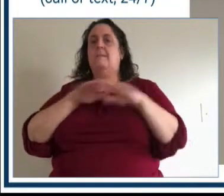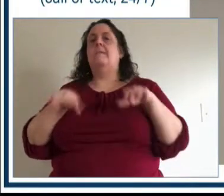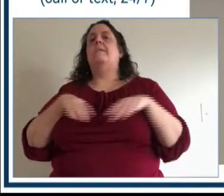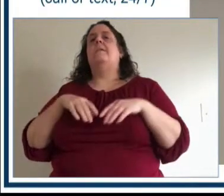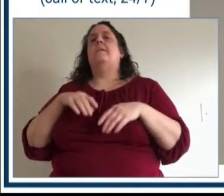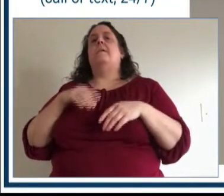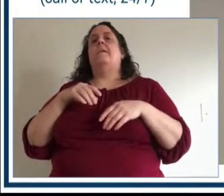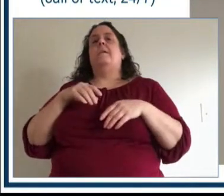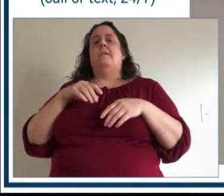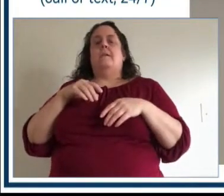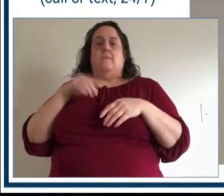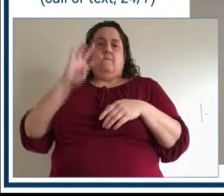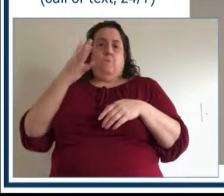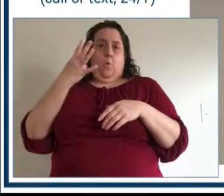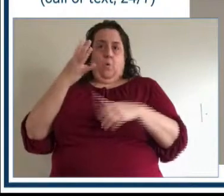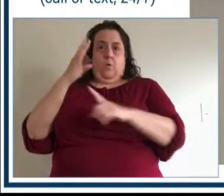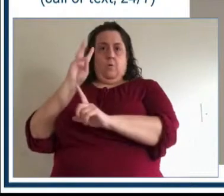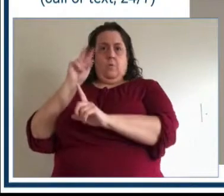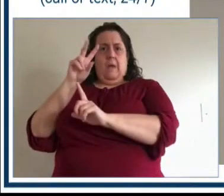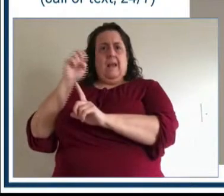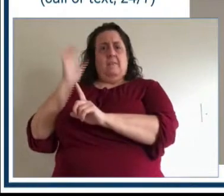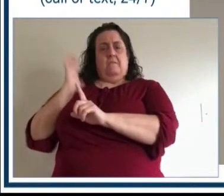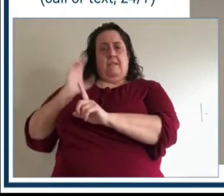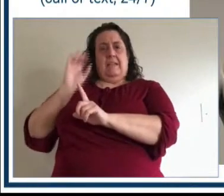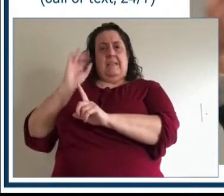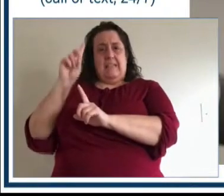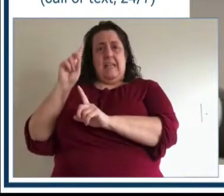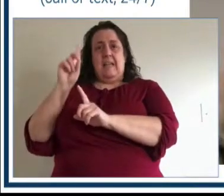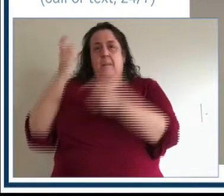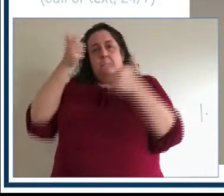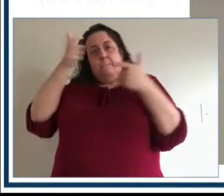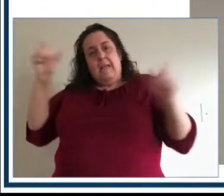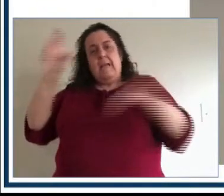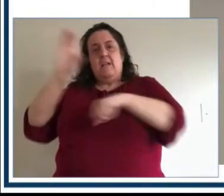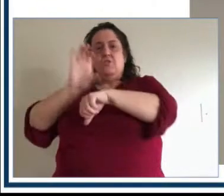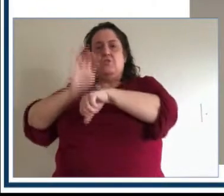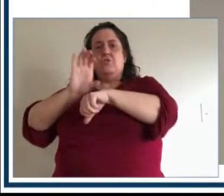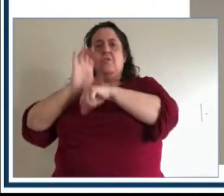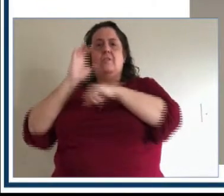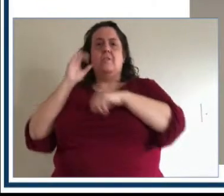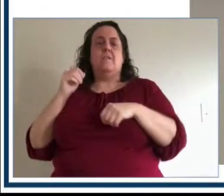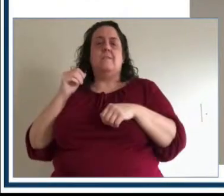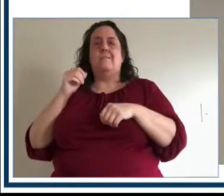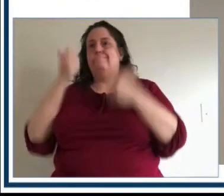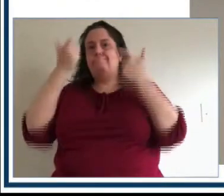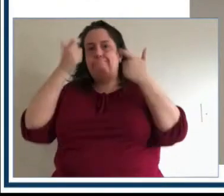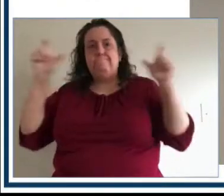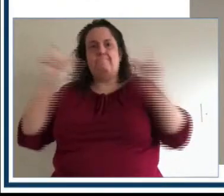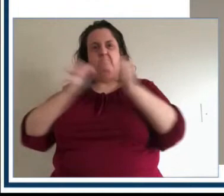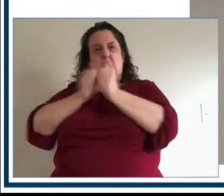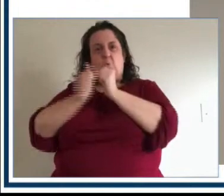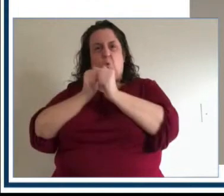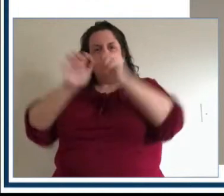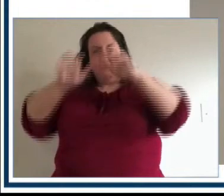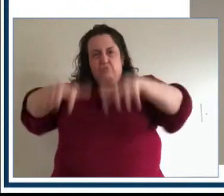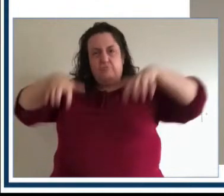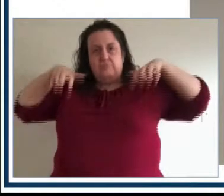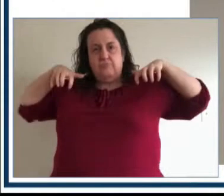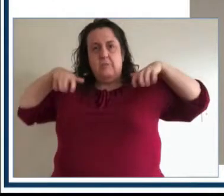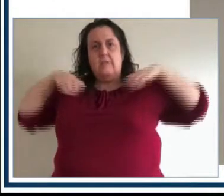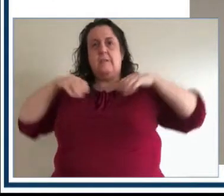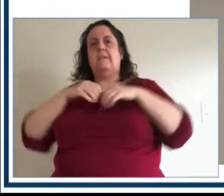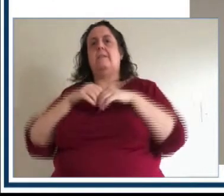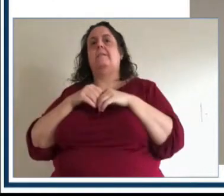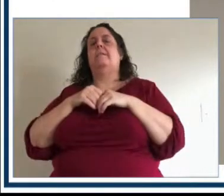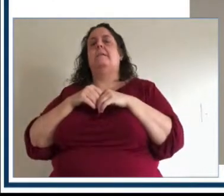very large facilities like some of the very large churches, like our large sports arenas, with an approved plan,